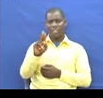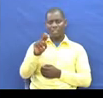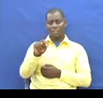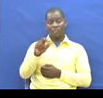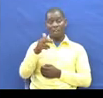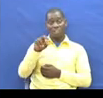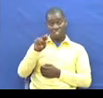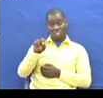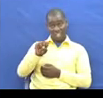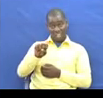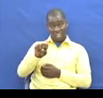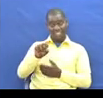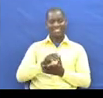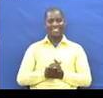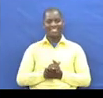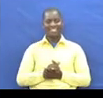function.